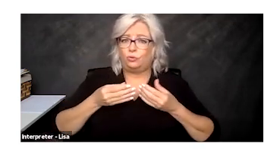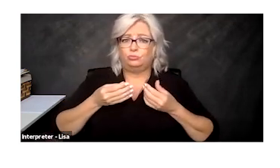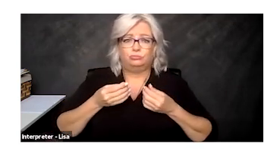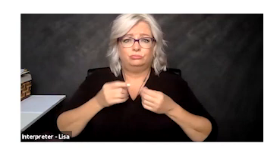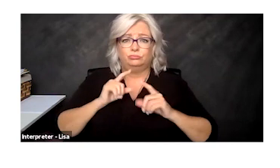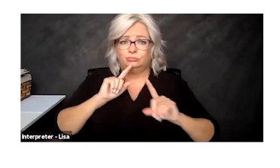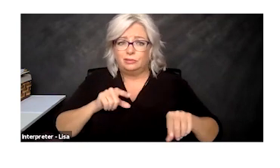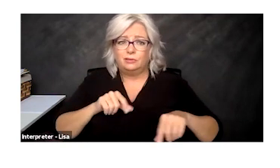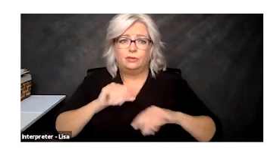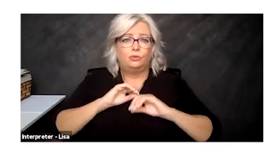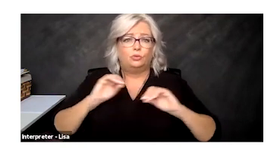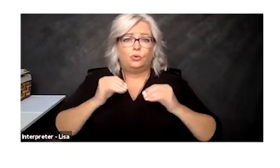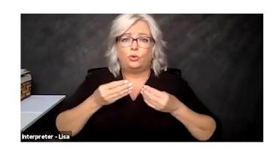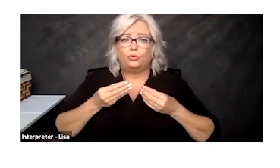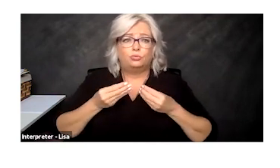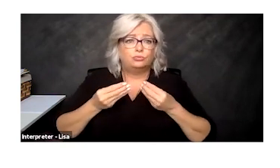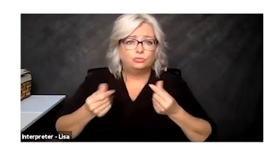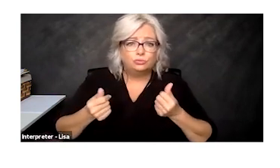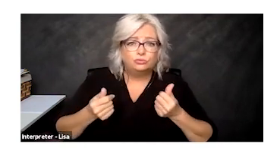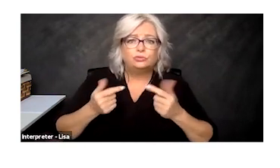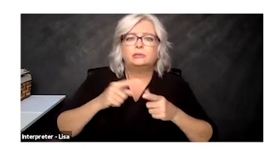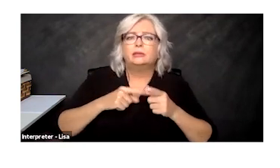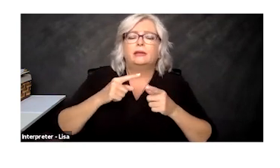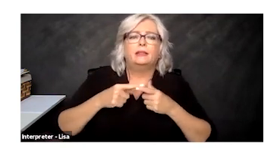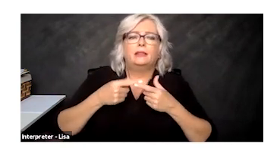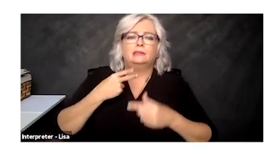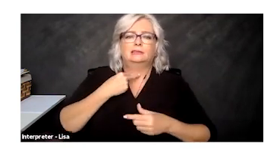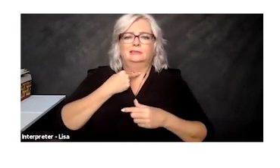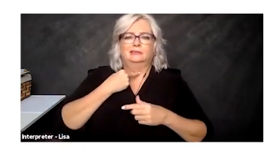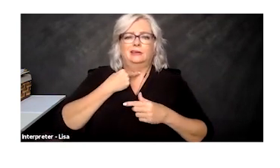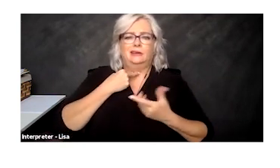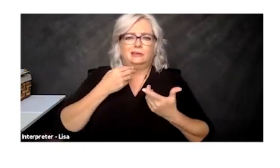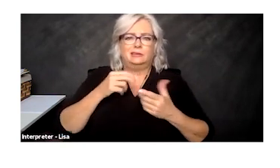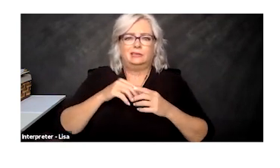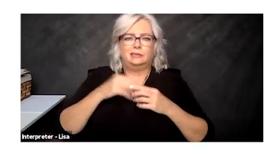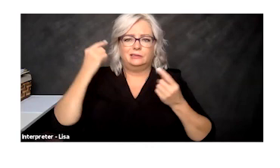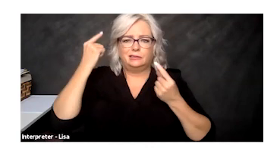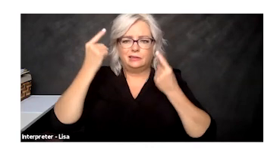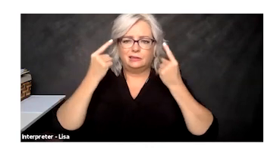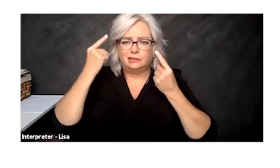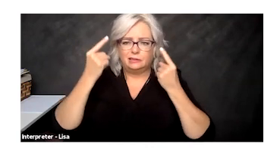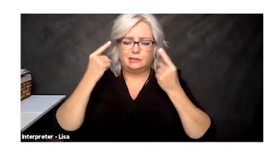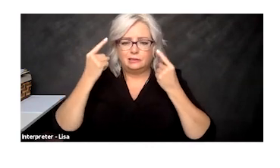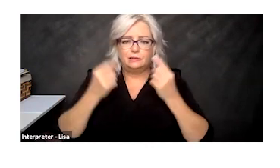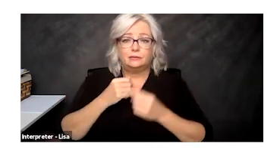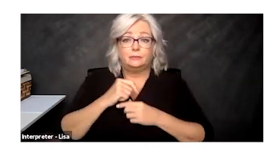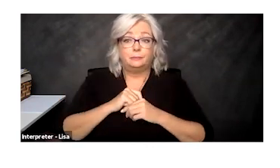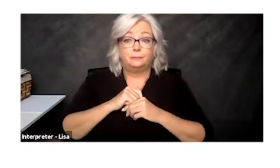phase of our activism. So these are just some things we're going to delve into in the second class that you all can read.